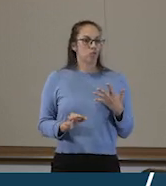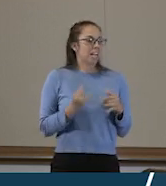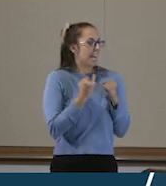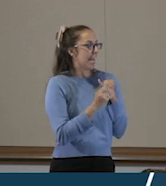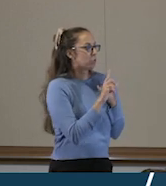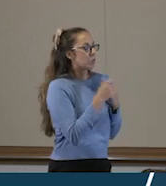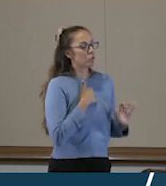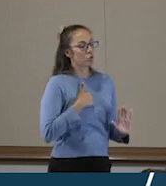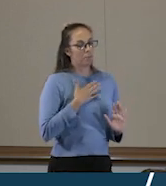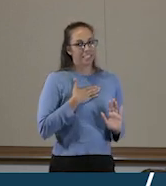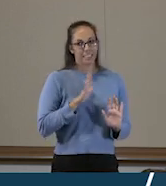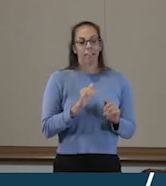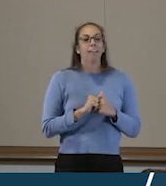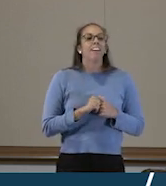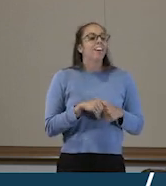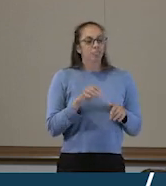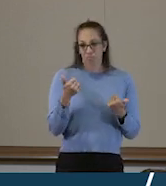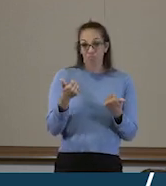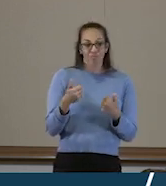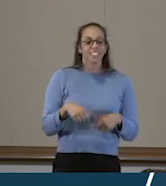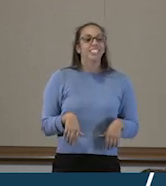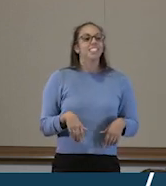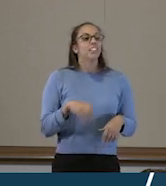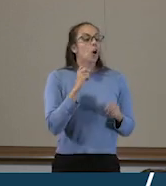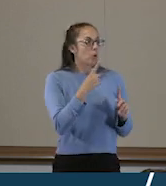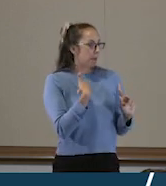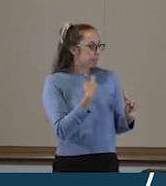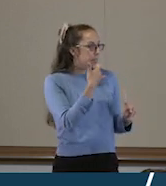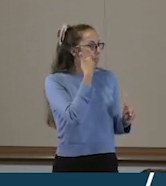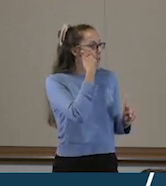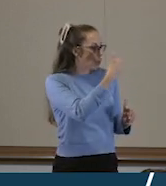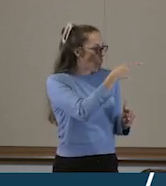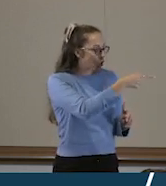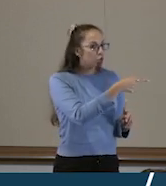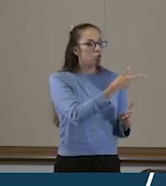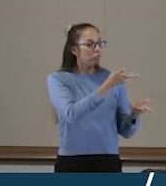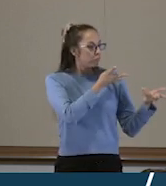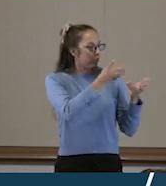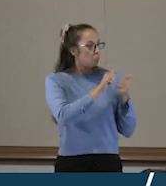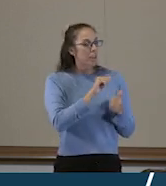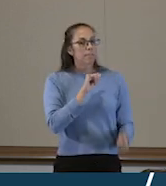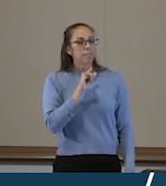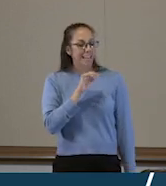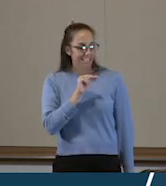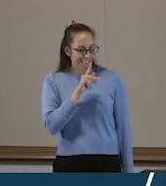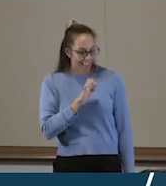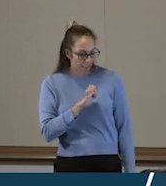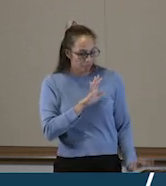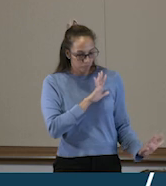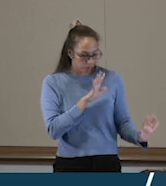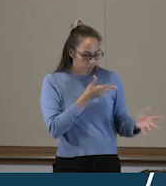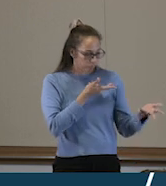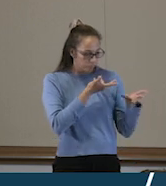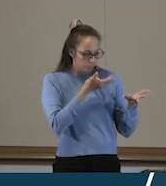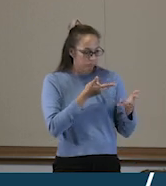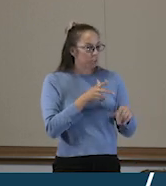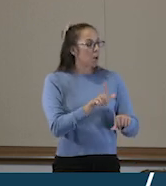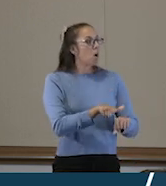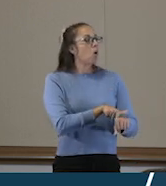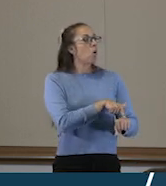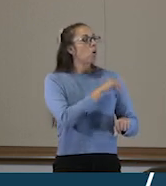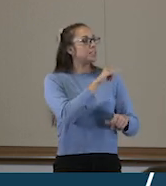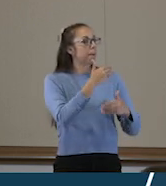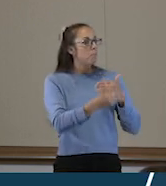Yeah. Please. Okay, so let's say we call you in and converse with the intake specialist. Then how long does the